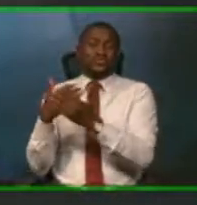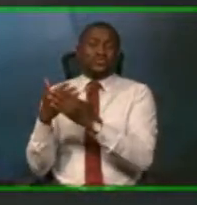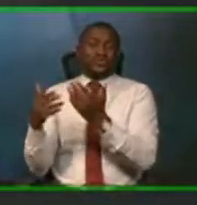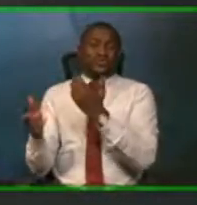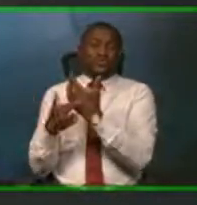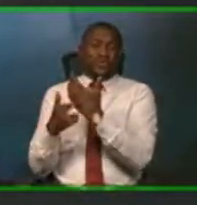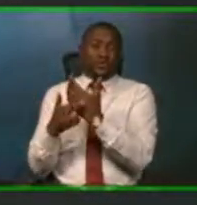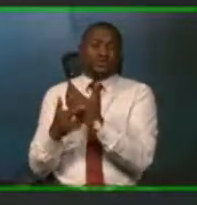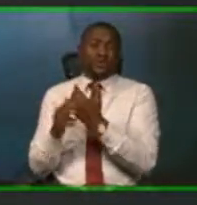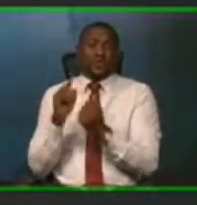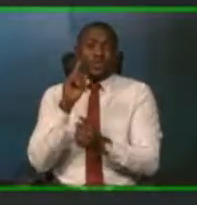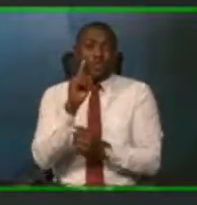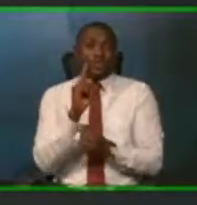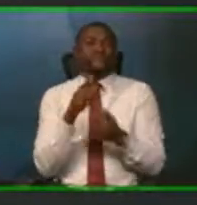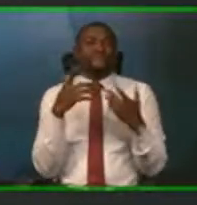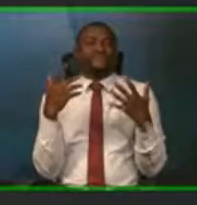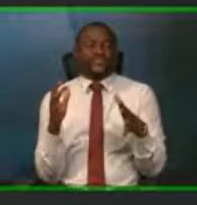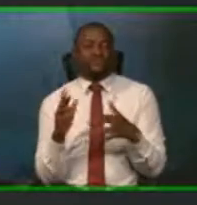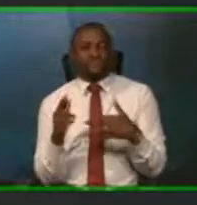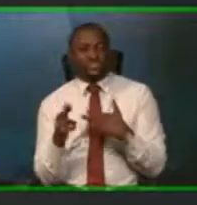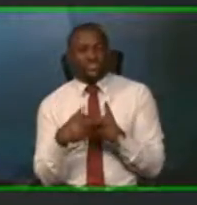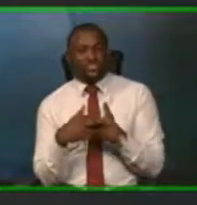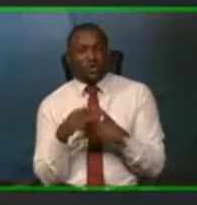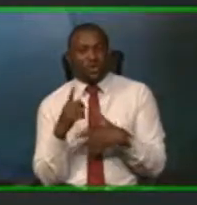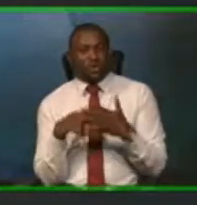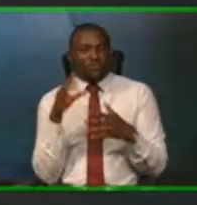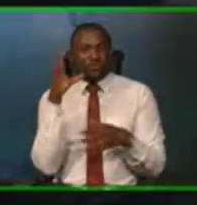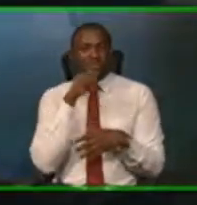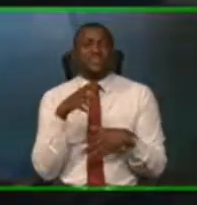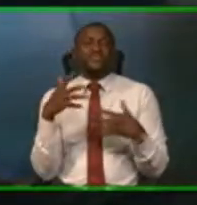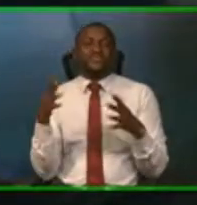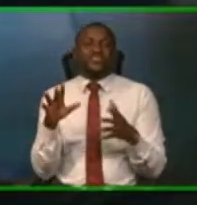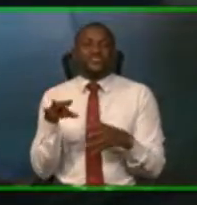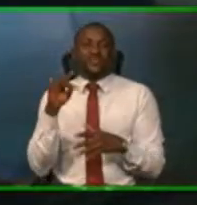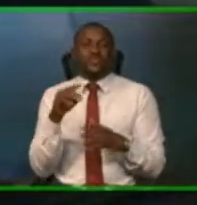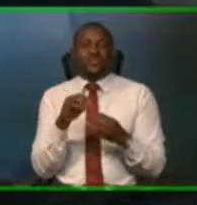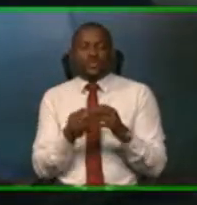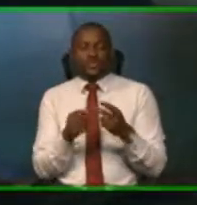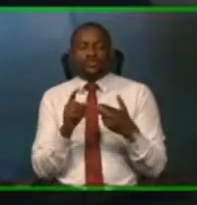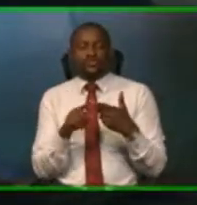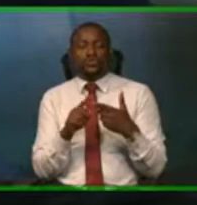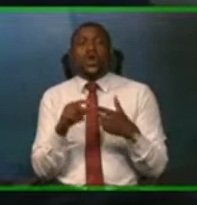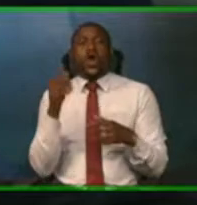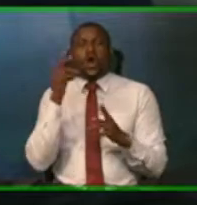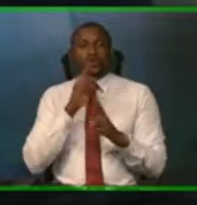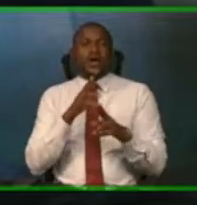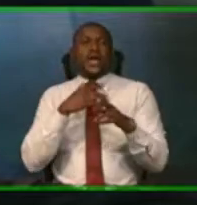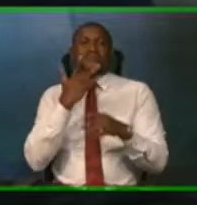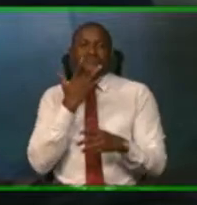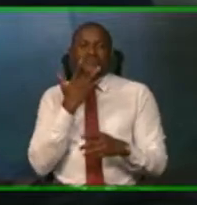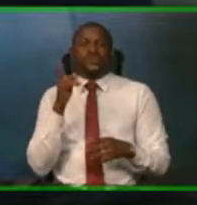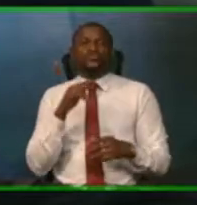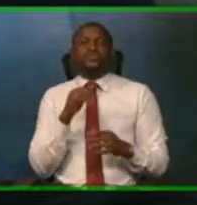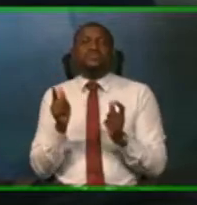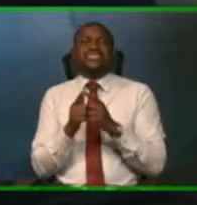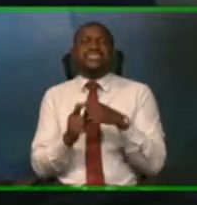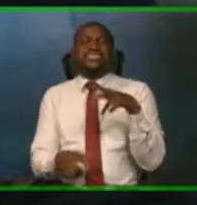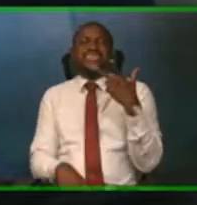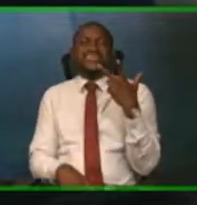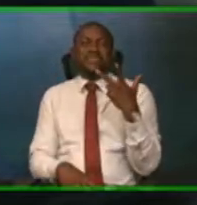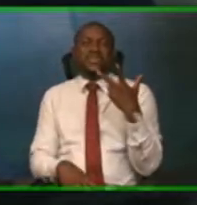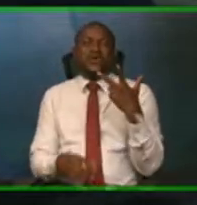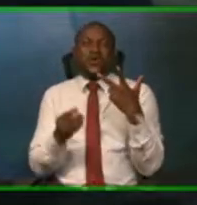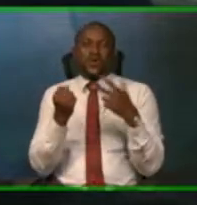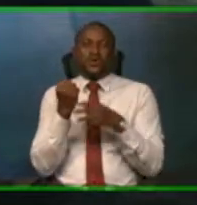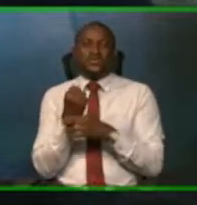one, restoration had happened. What was missing had now been found. Number two, honor and favor. You will meet three men holding two loaves